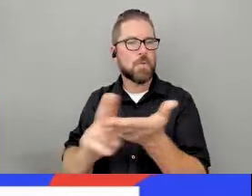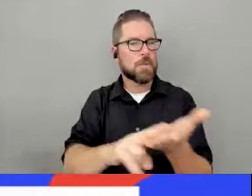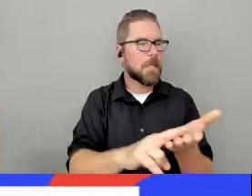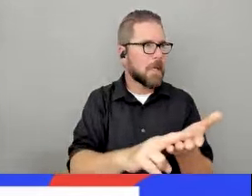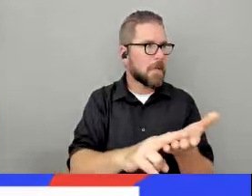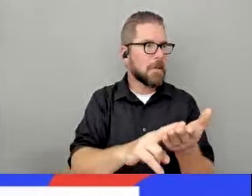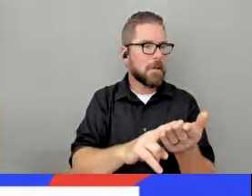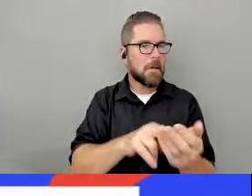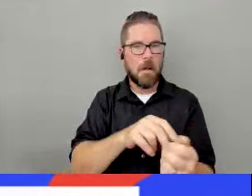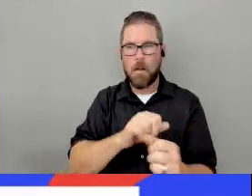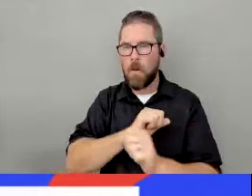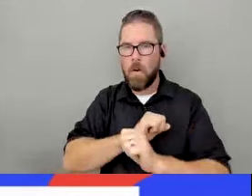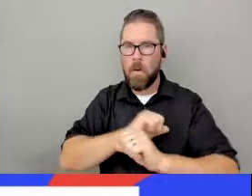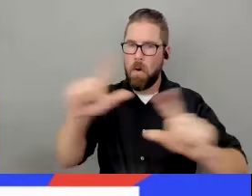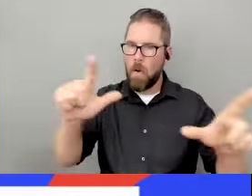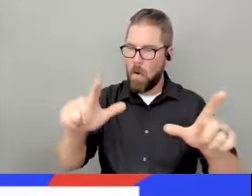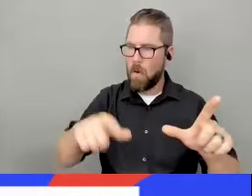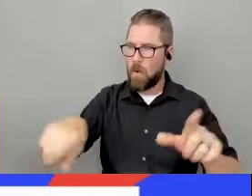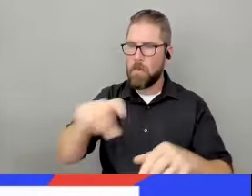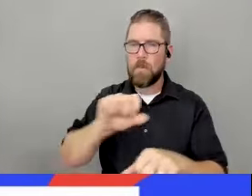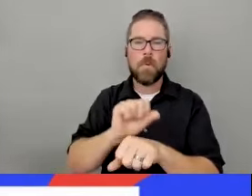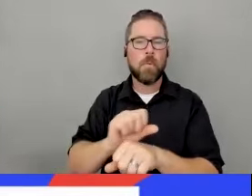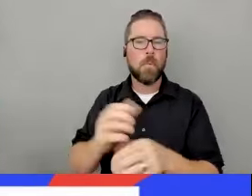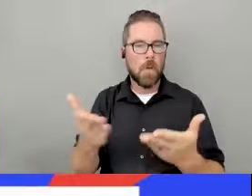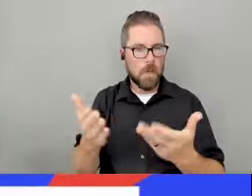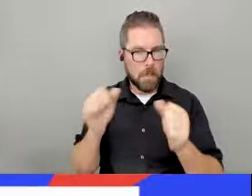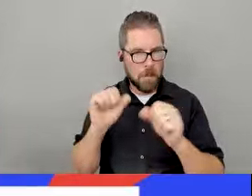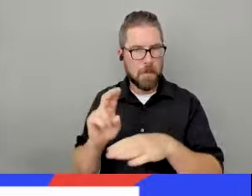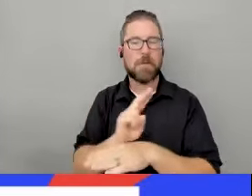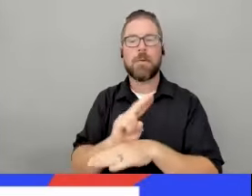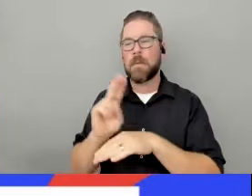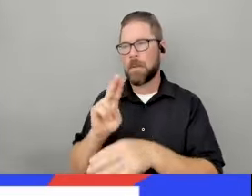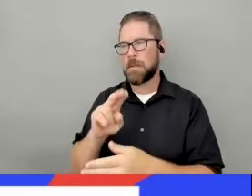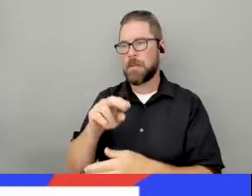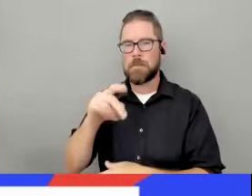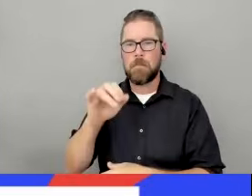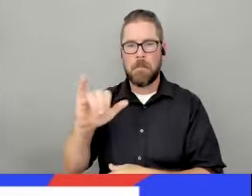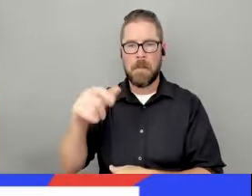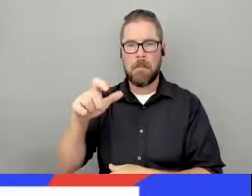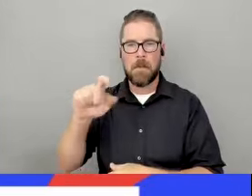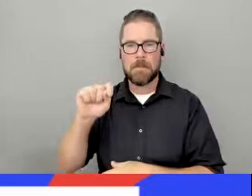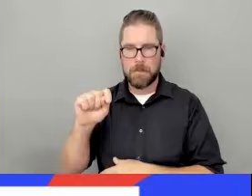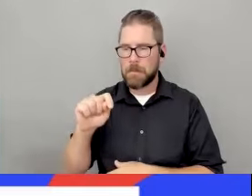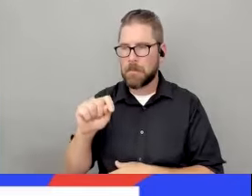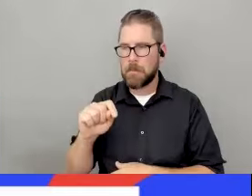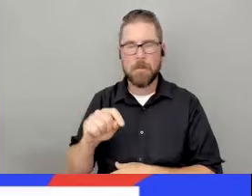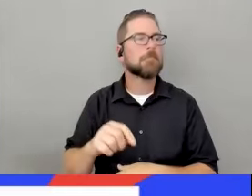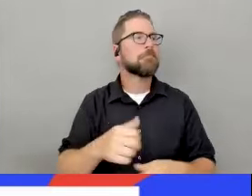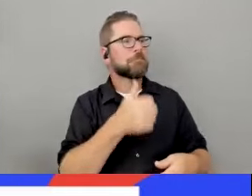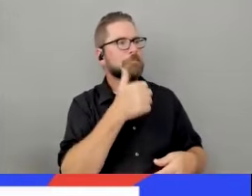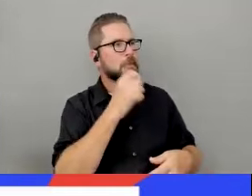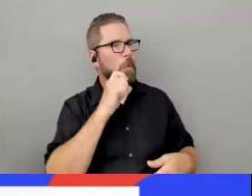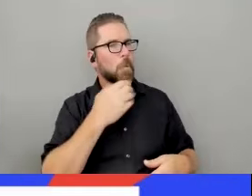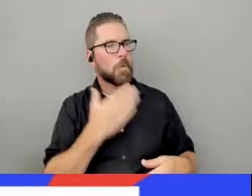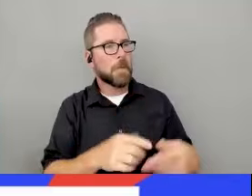PlayPosit. Okay, so that's where I do it. Okay, perfect. Second question is, I noticed if you show a lot of videos, like